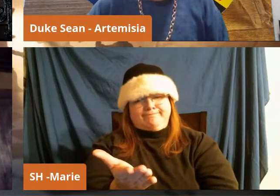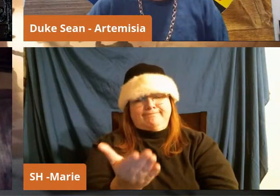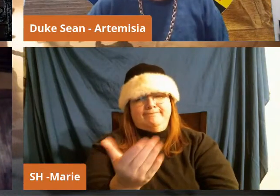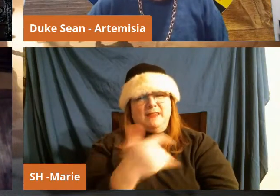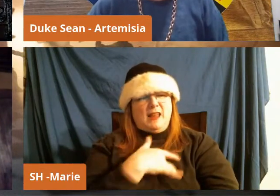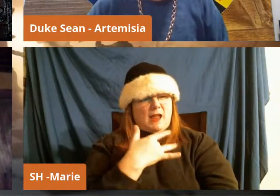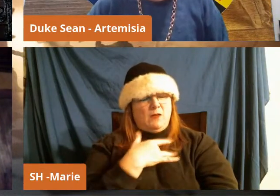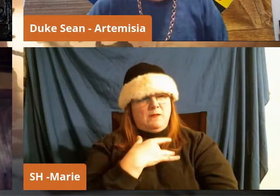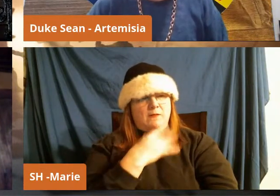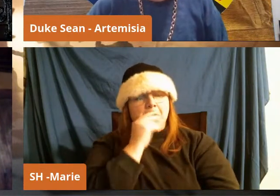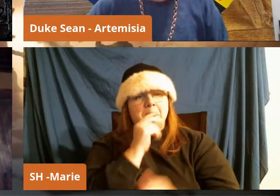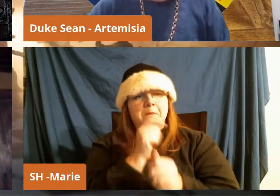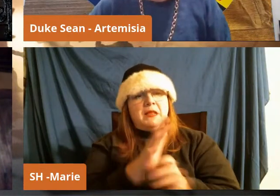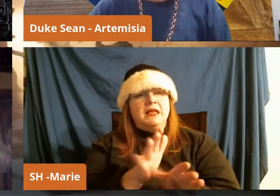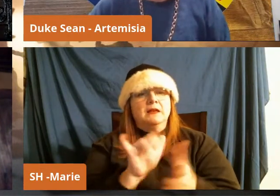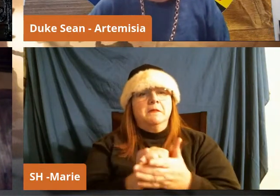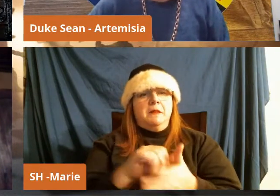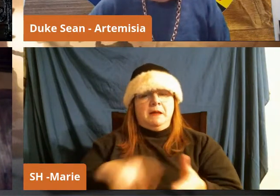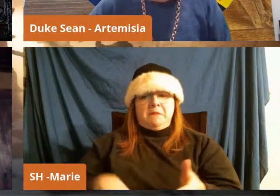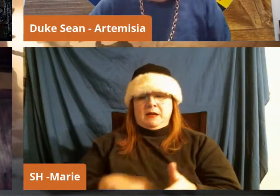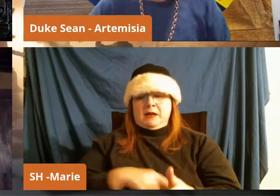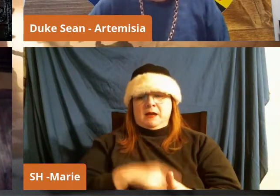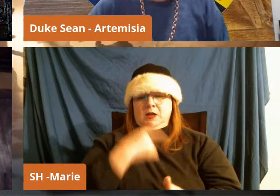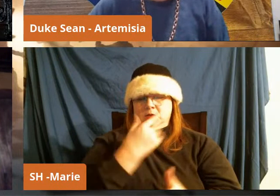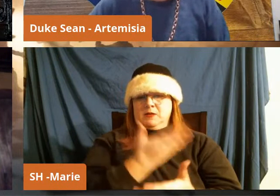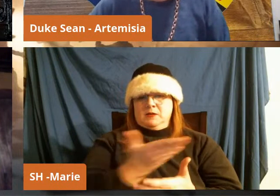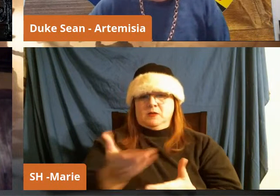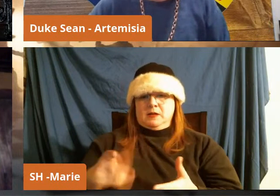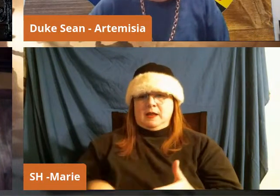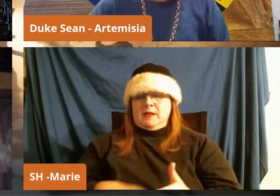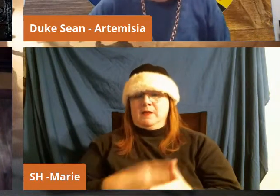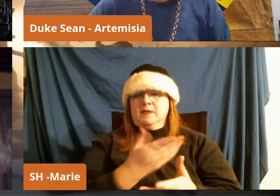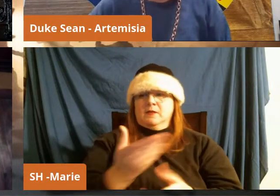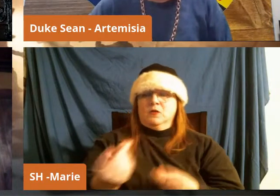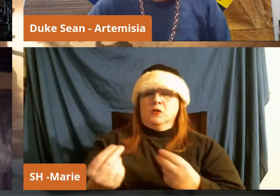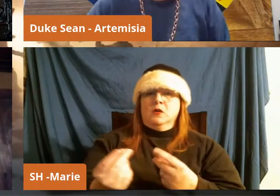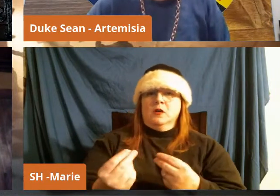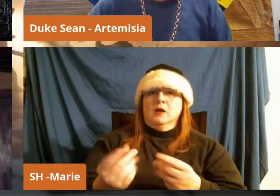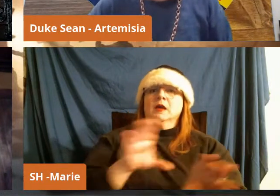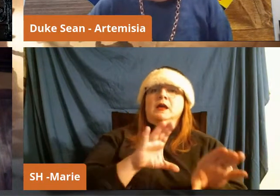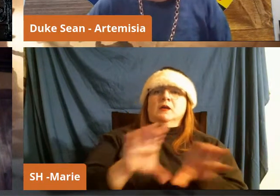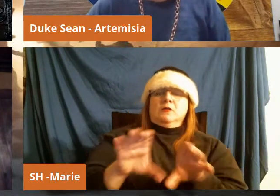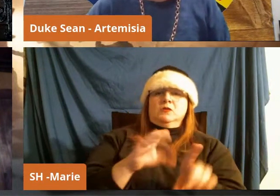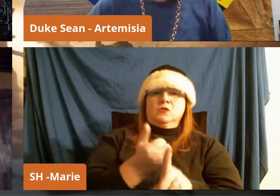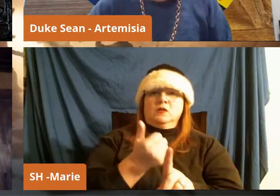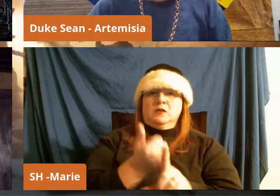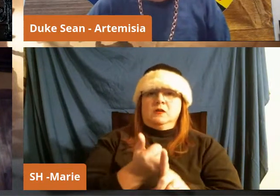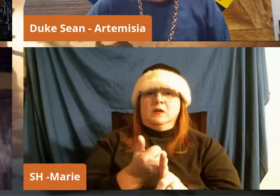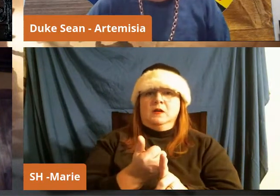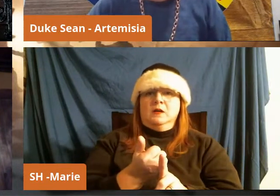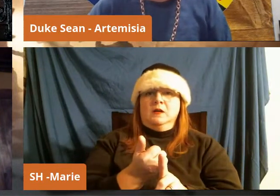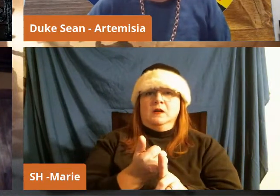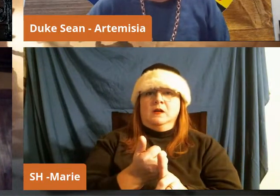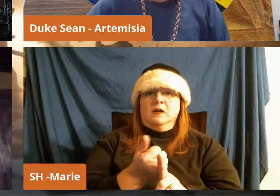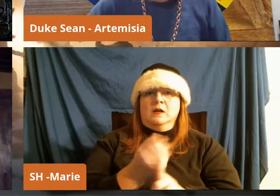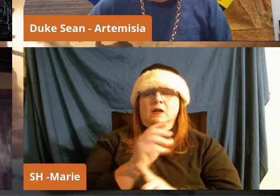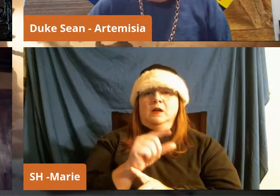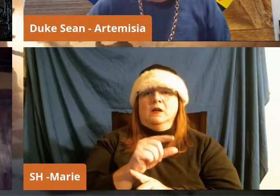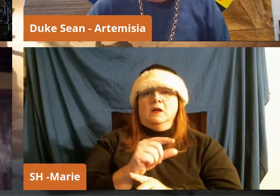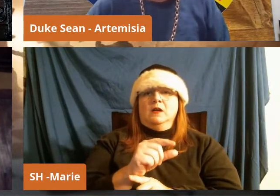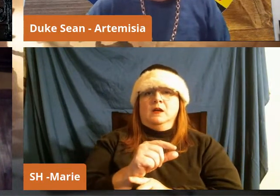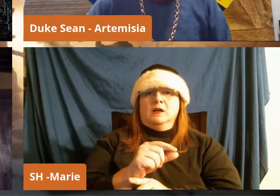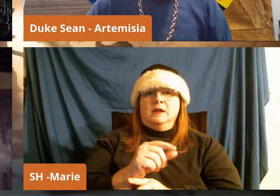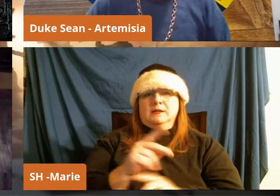I was very blessed in that my knight said, these are knightly things to do. And of course he was doing, Brian's a quad peer. He's a knight